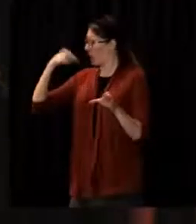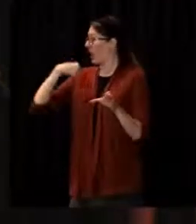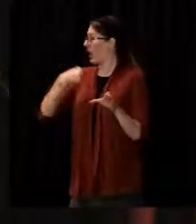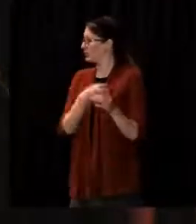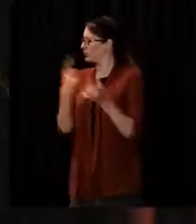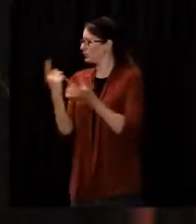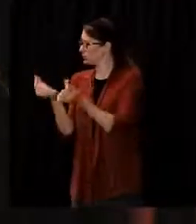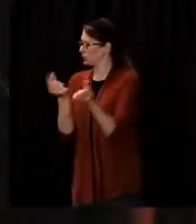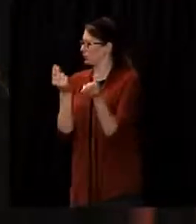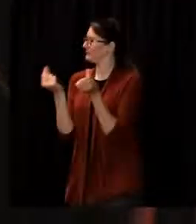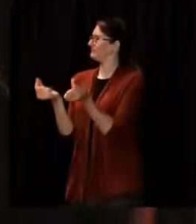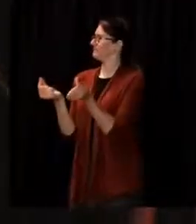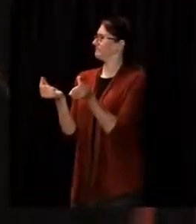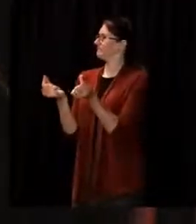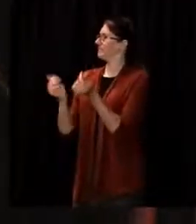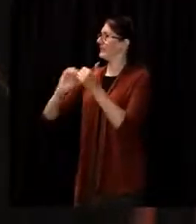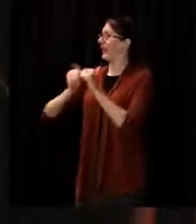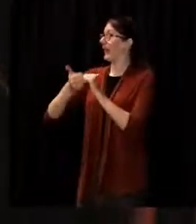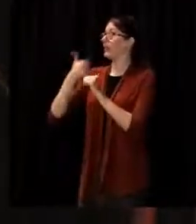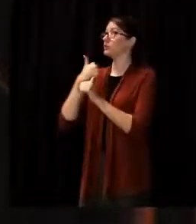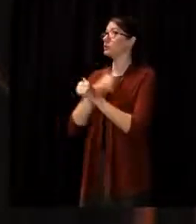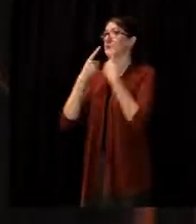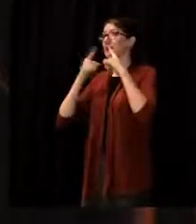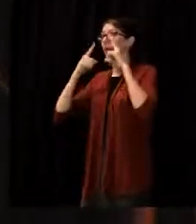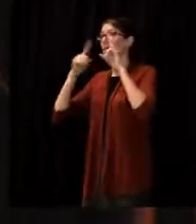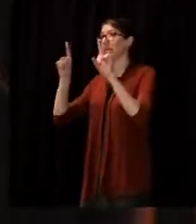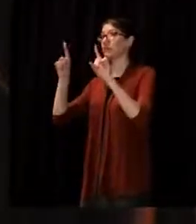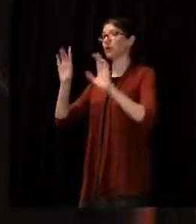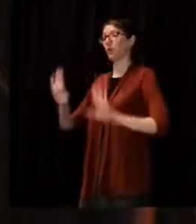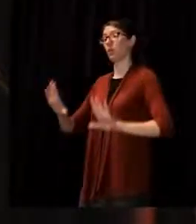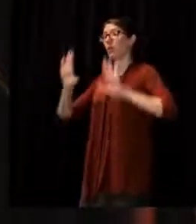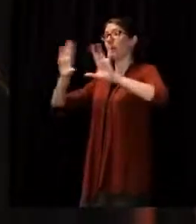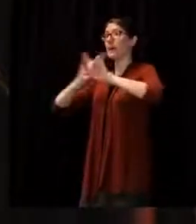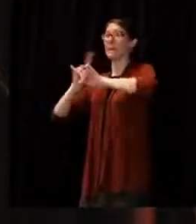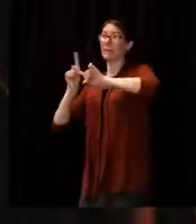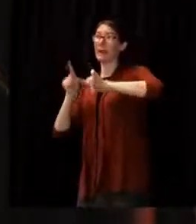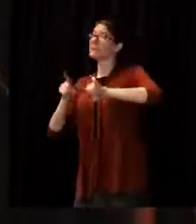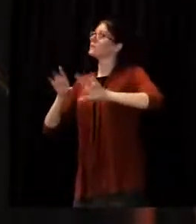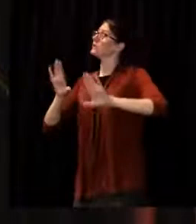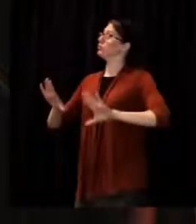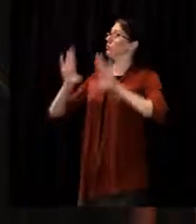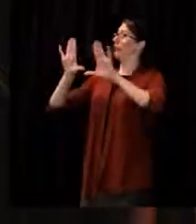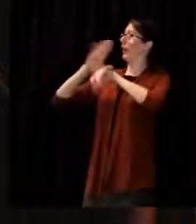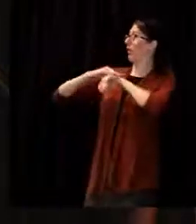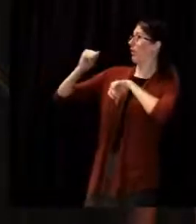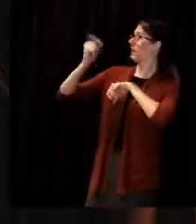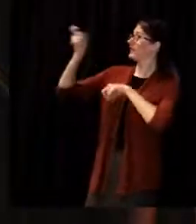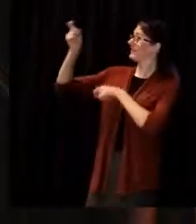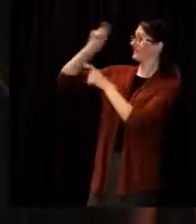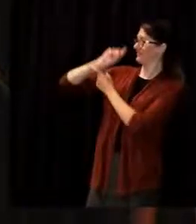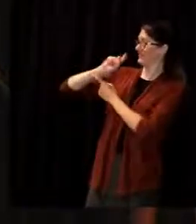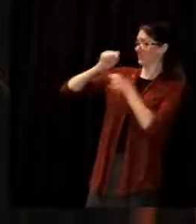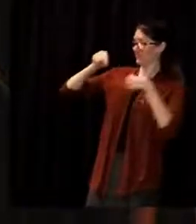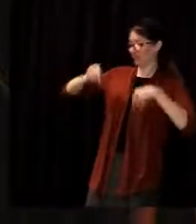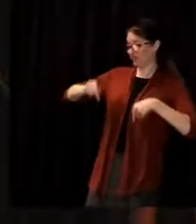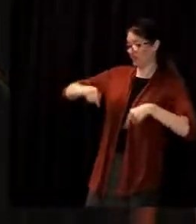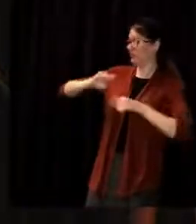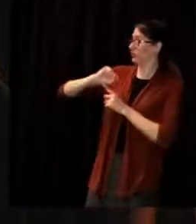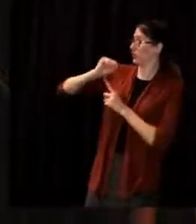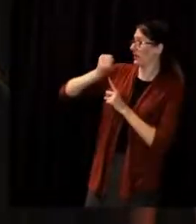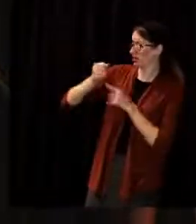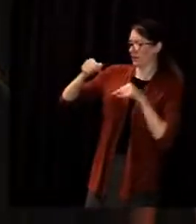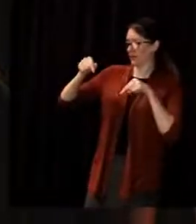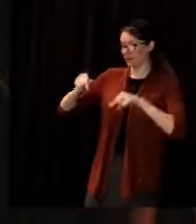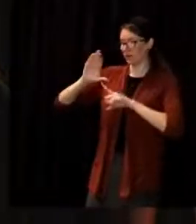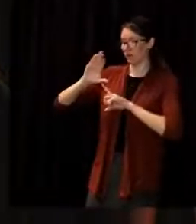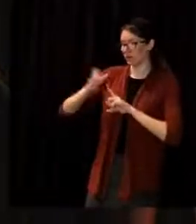to accomplish so that we can live out the Great Commandment and the Great Commission that you have given us in this time and in this place? And there was a